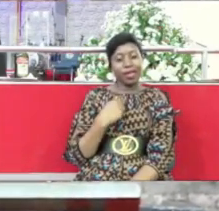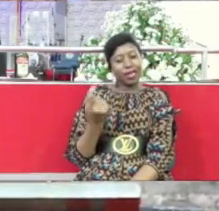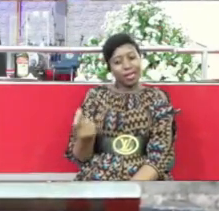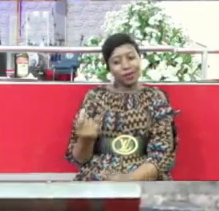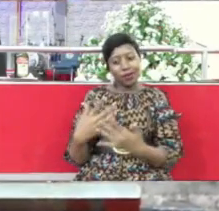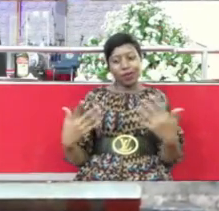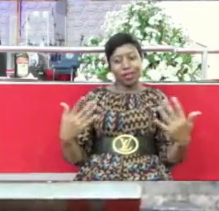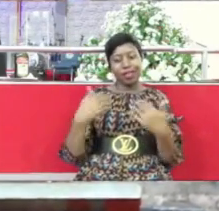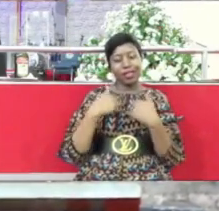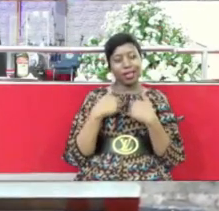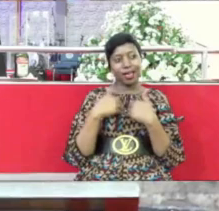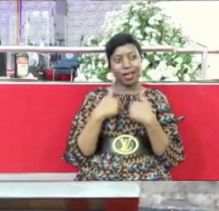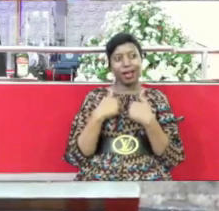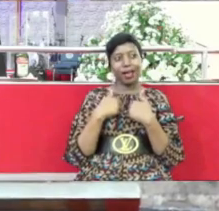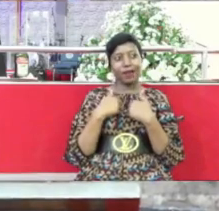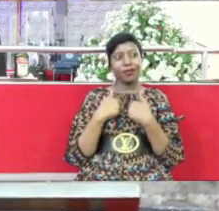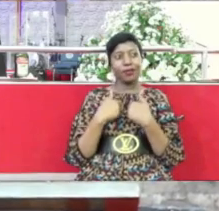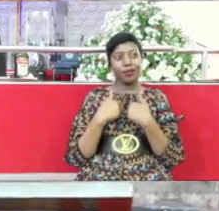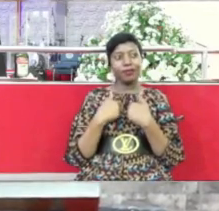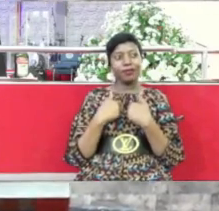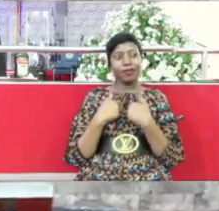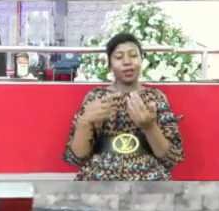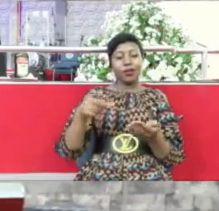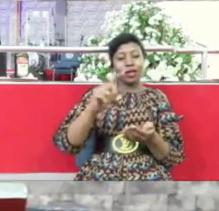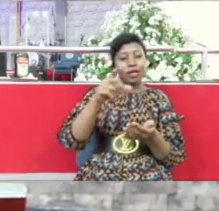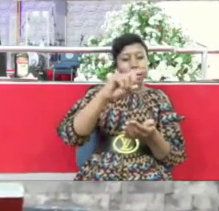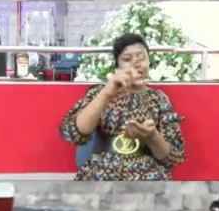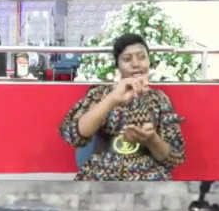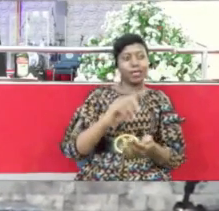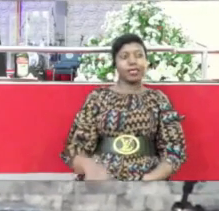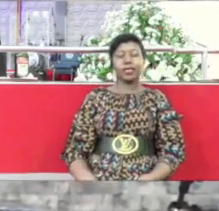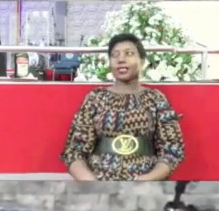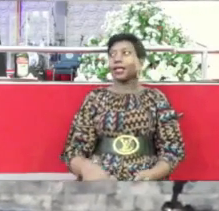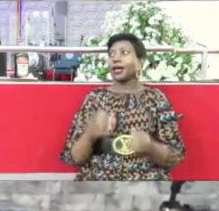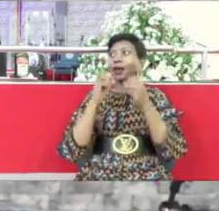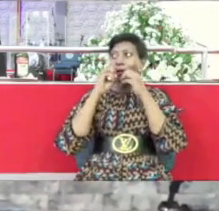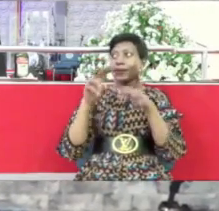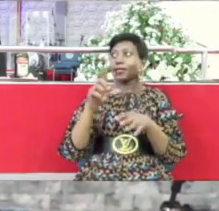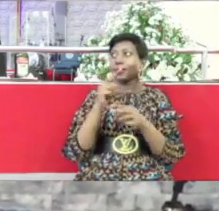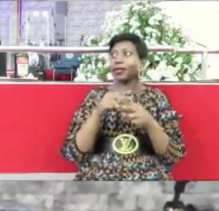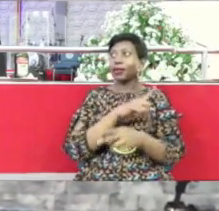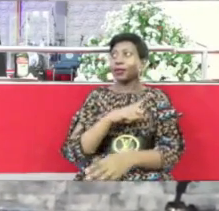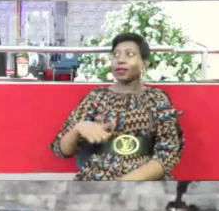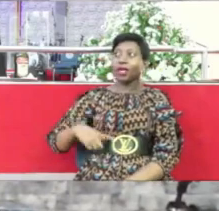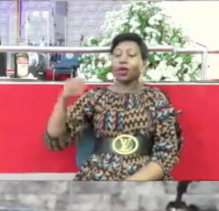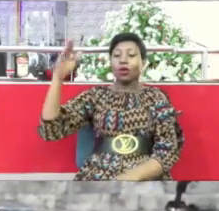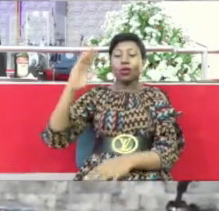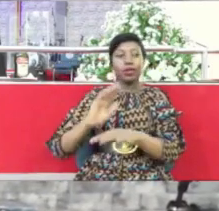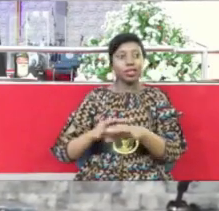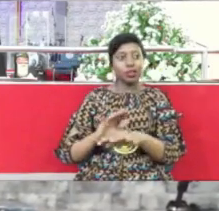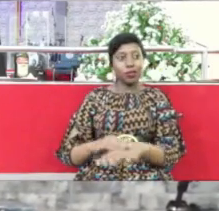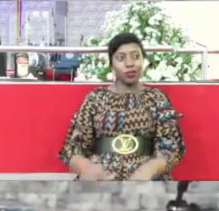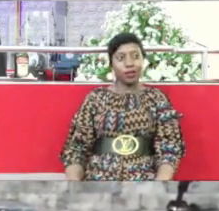nacho. This more that I have. Ujumulishe. You multiply. Oh, blessed be the name of the Lord. Amen. Si Mungu ni mpoa. God so is good. Do not